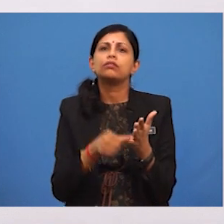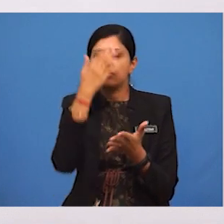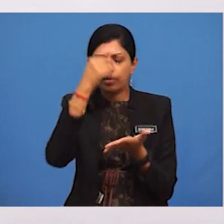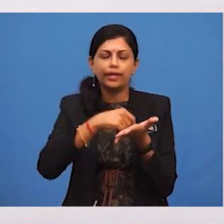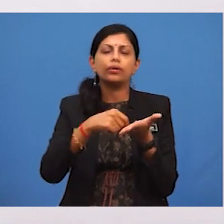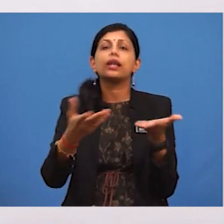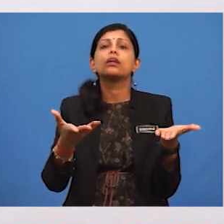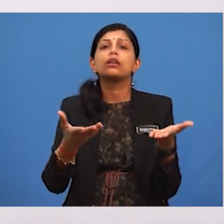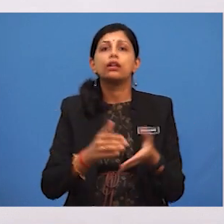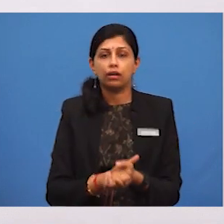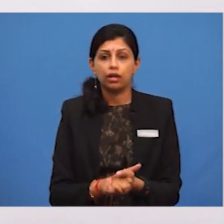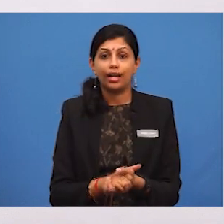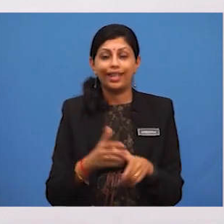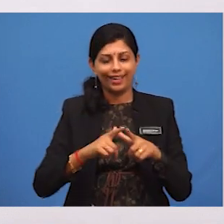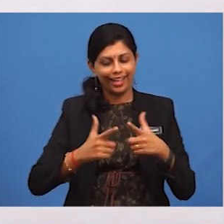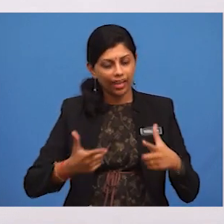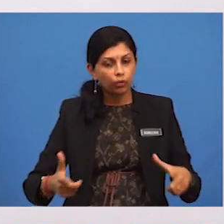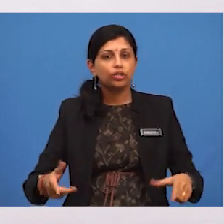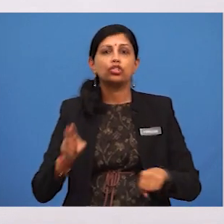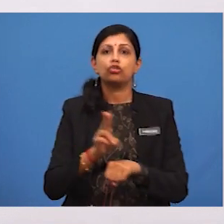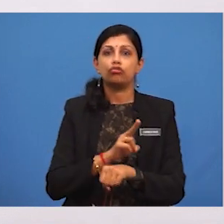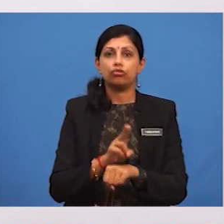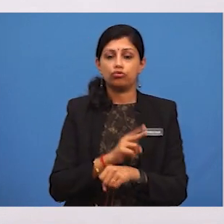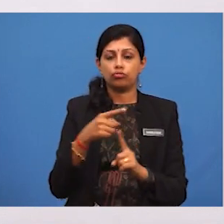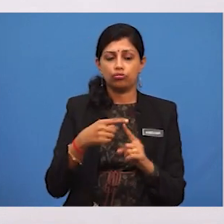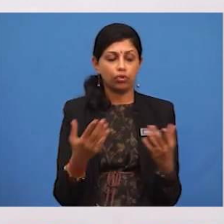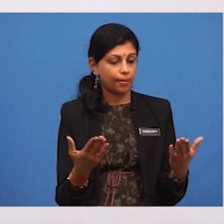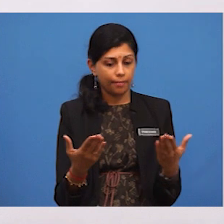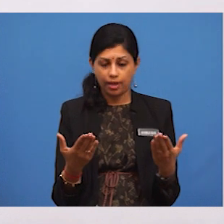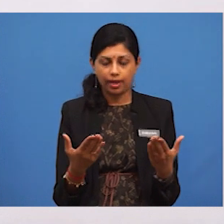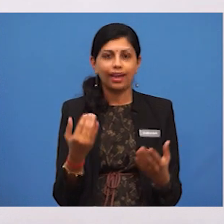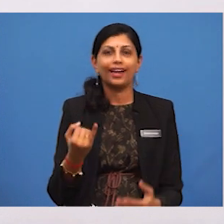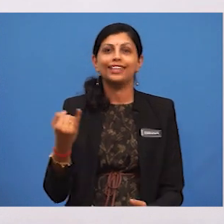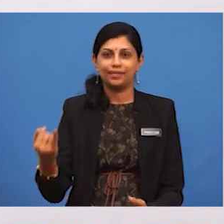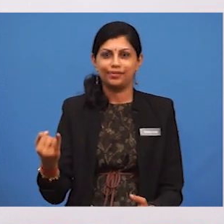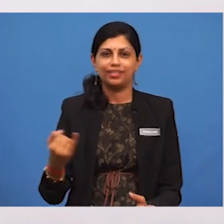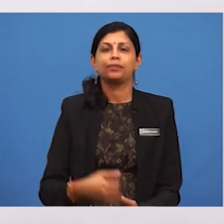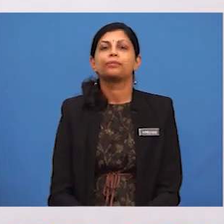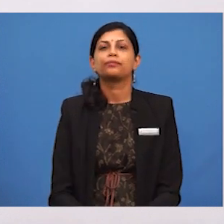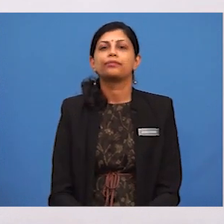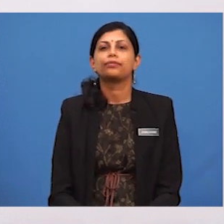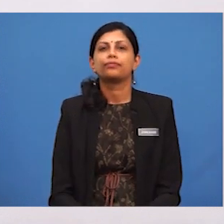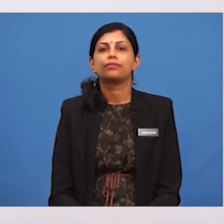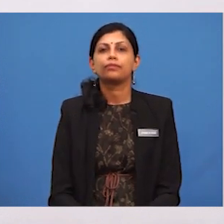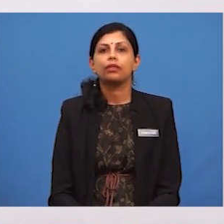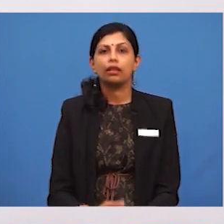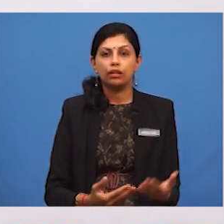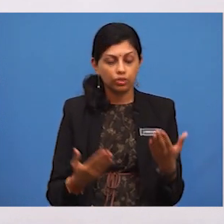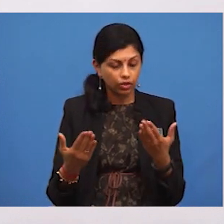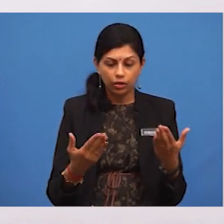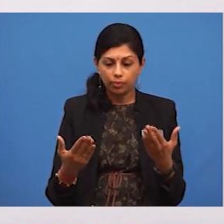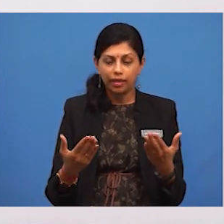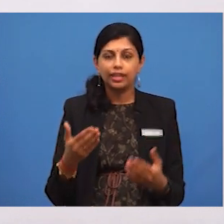And think of the language used to compare items. So we are looking at comparative and